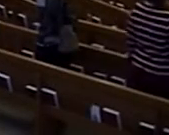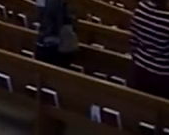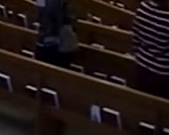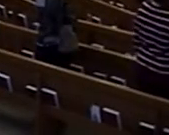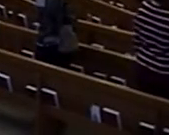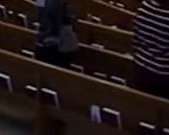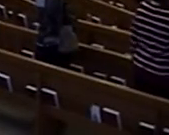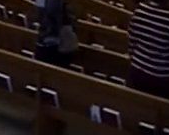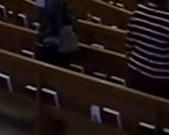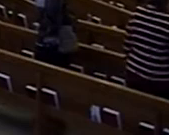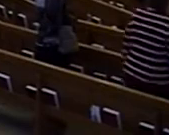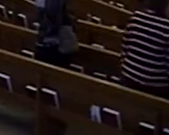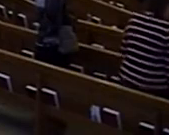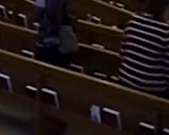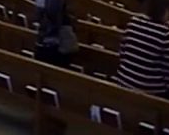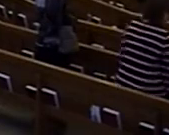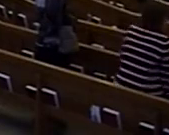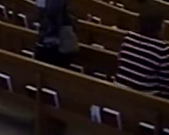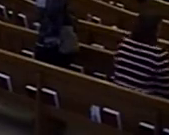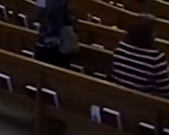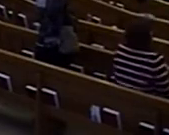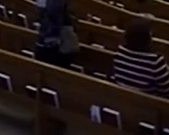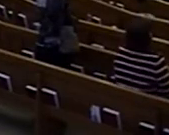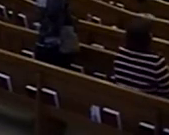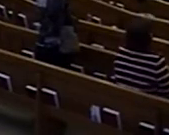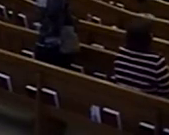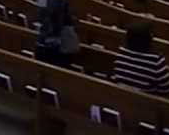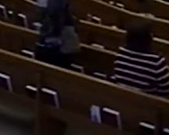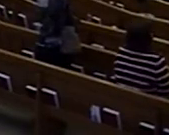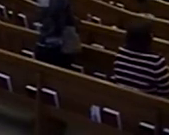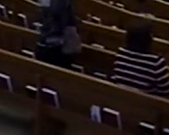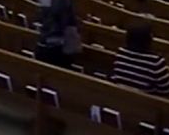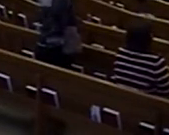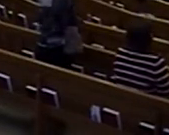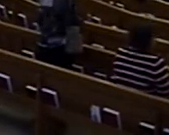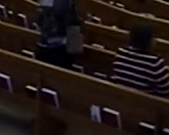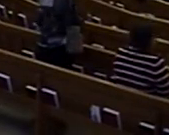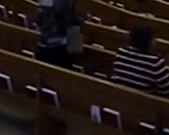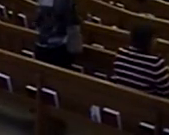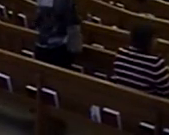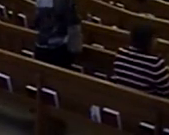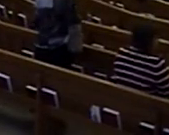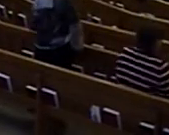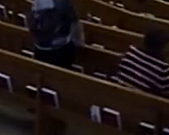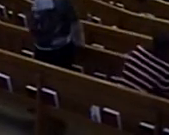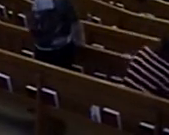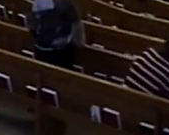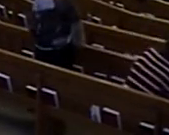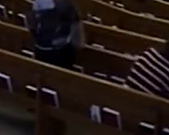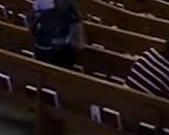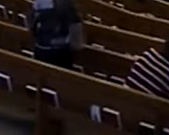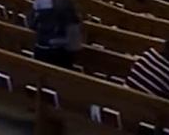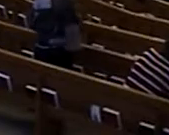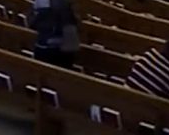Love as Christ loved us. Thanks be to God.